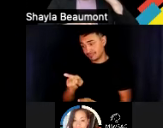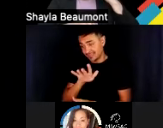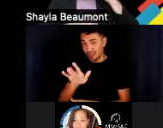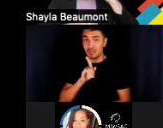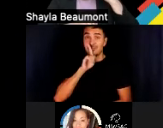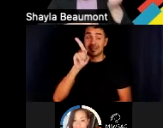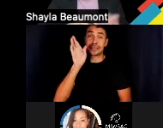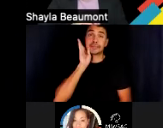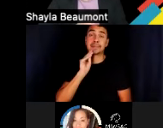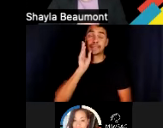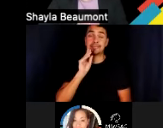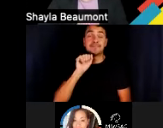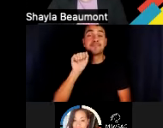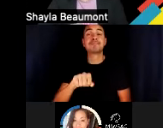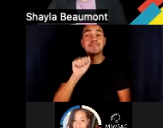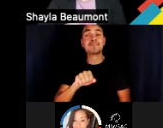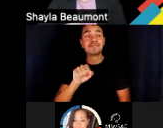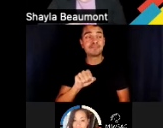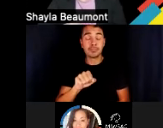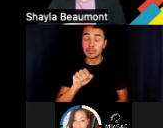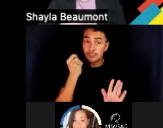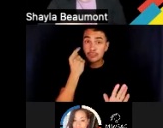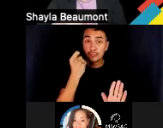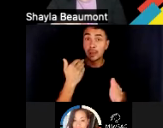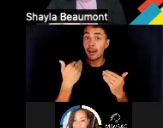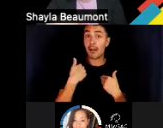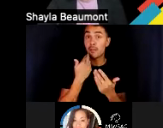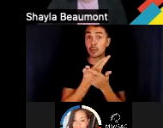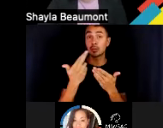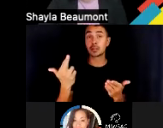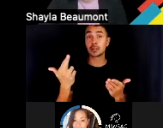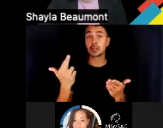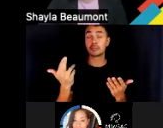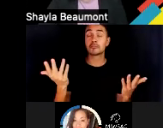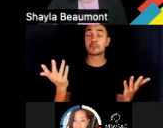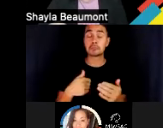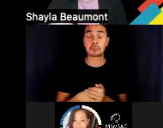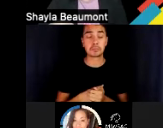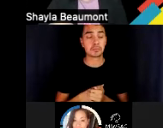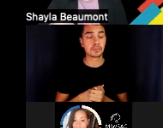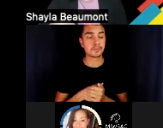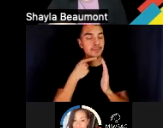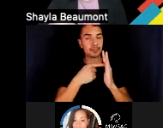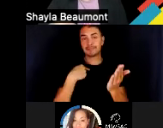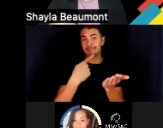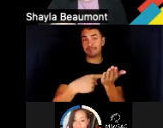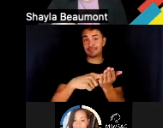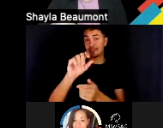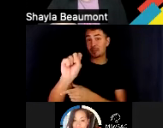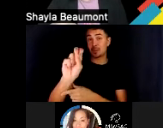there are resources available. And so when we talk about things like suicide, we know